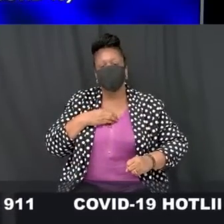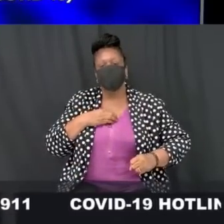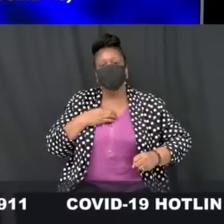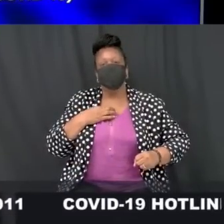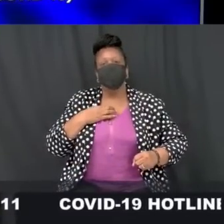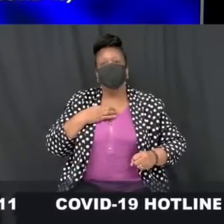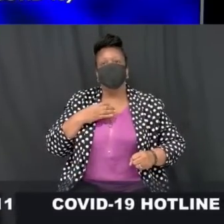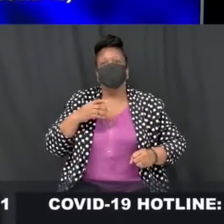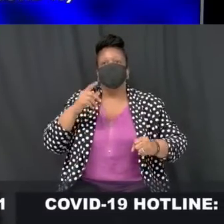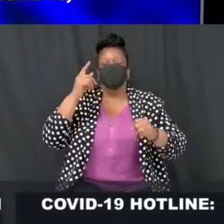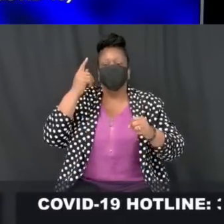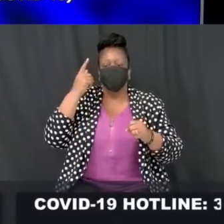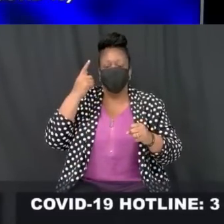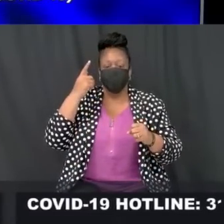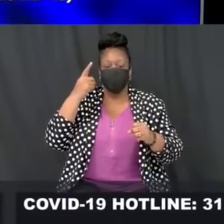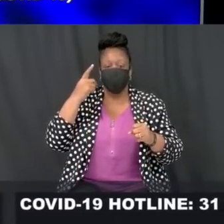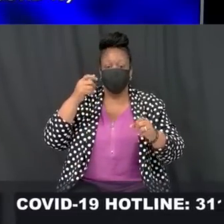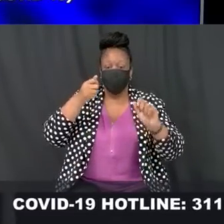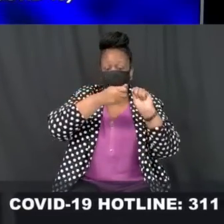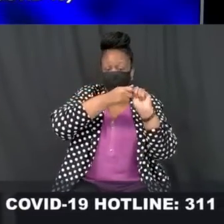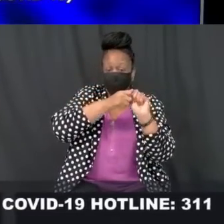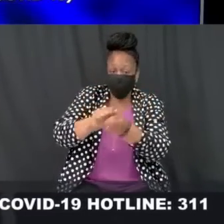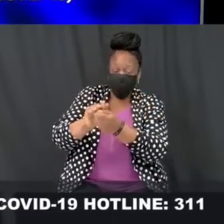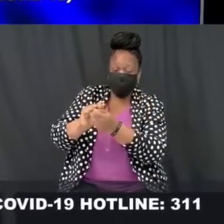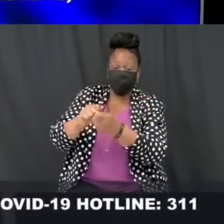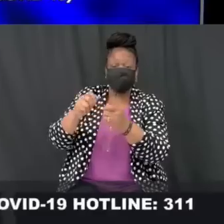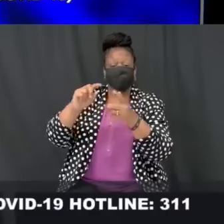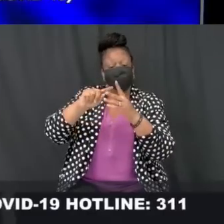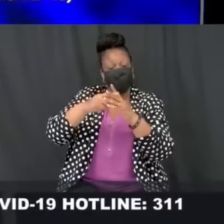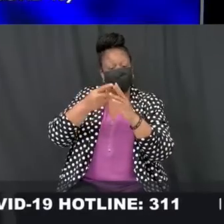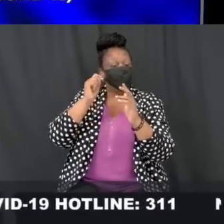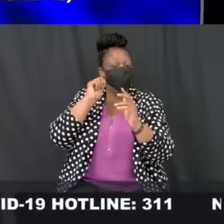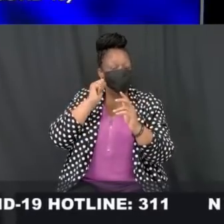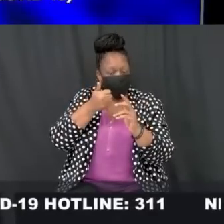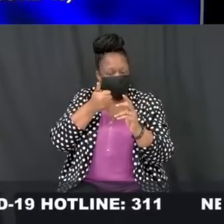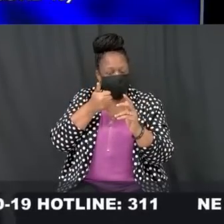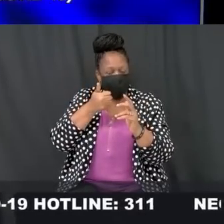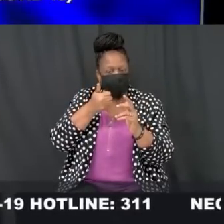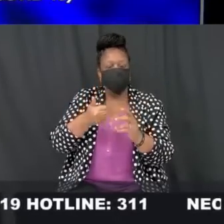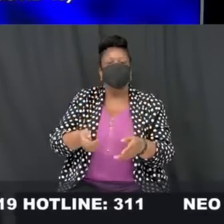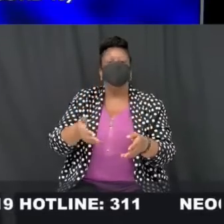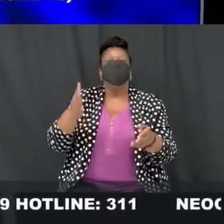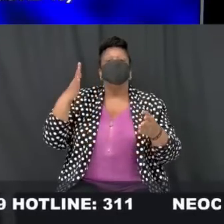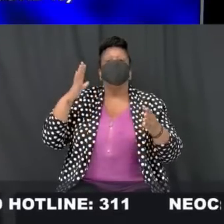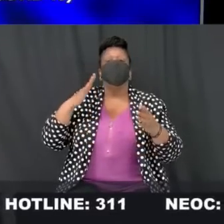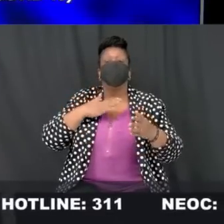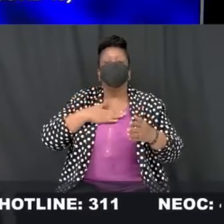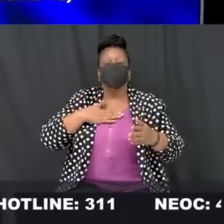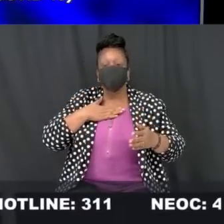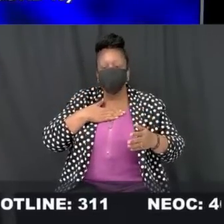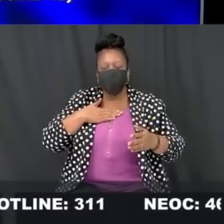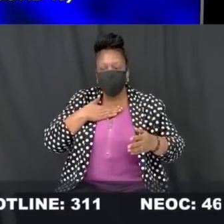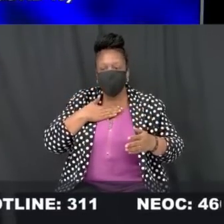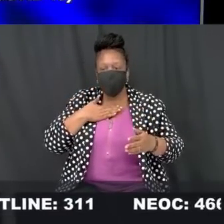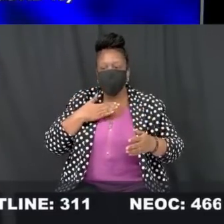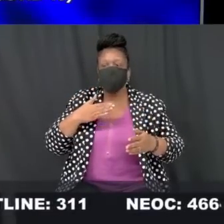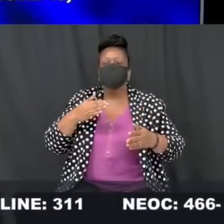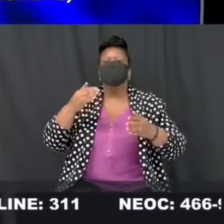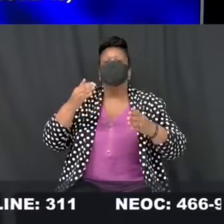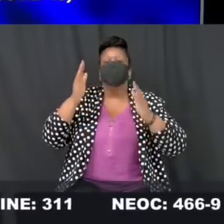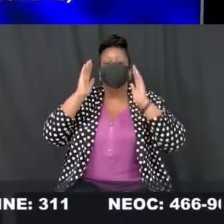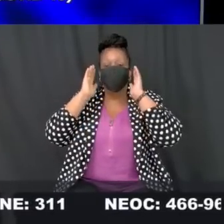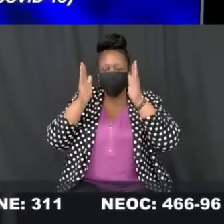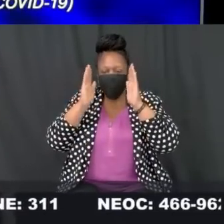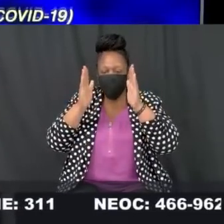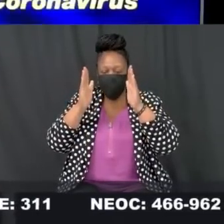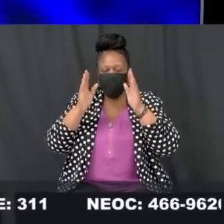25 games, and we are asking everyone to be civilized in enjoying these games.